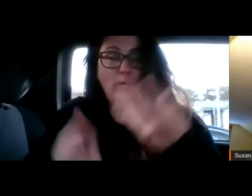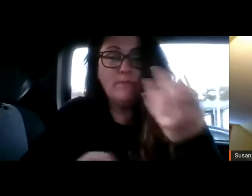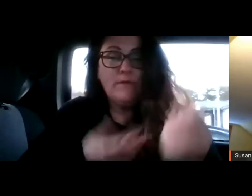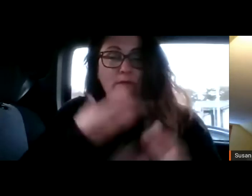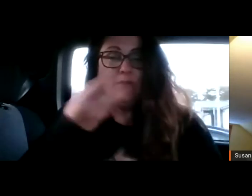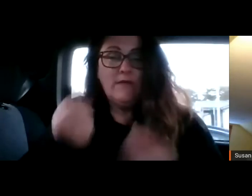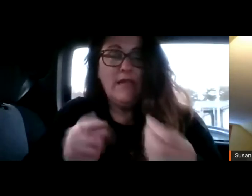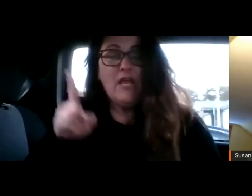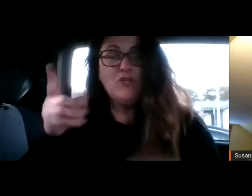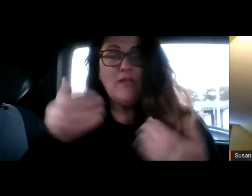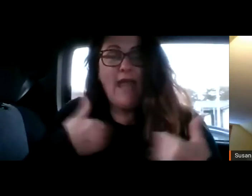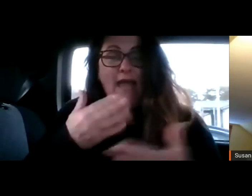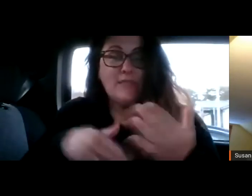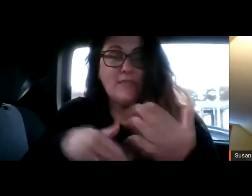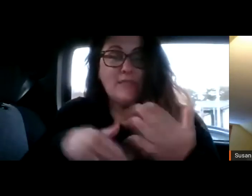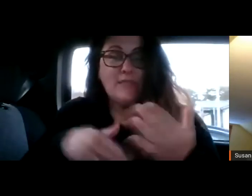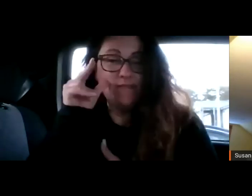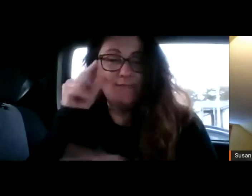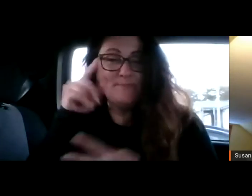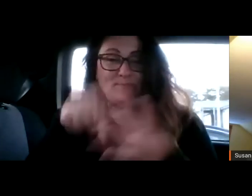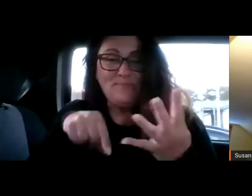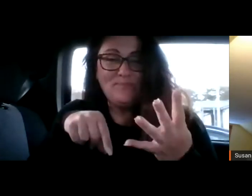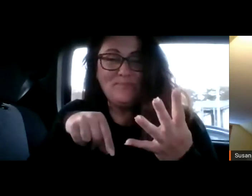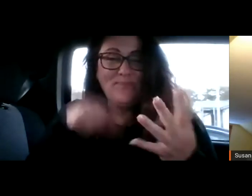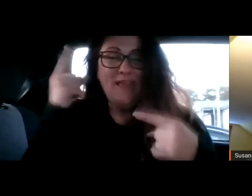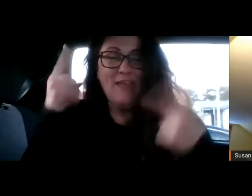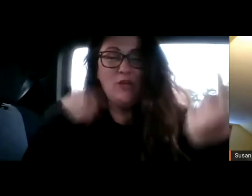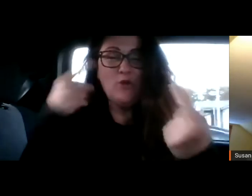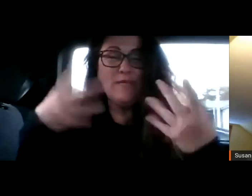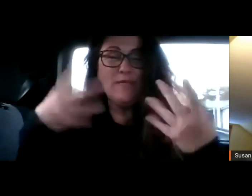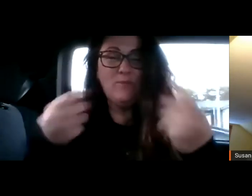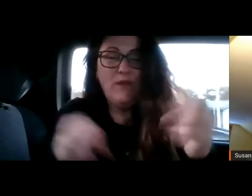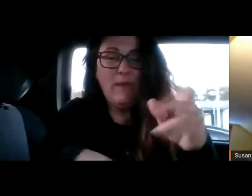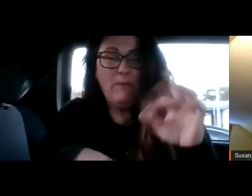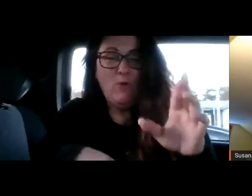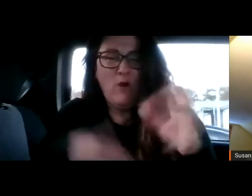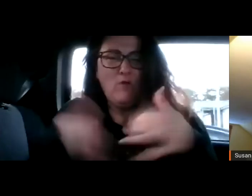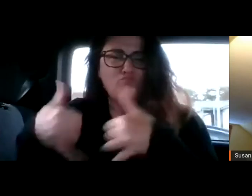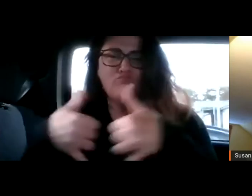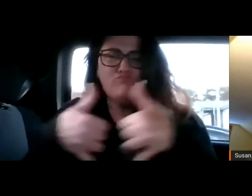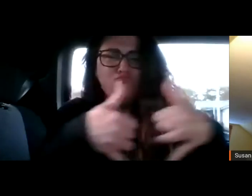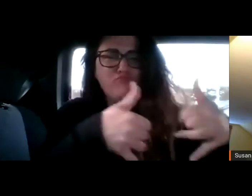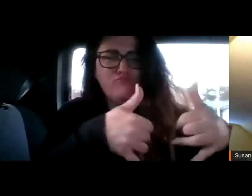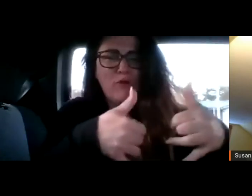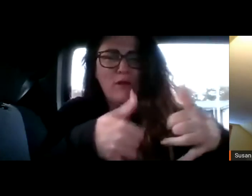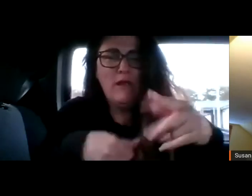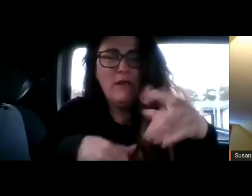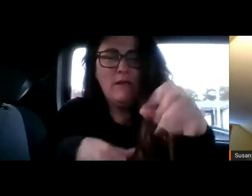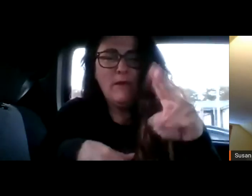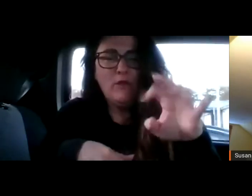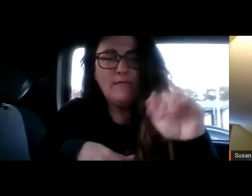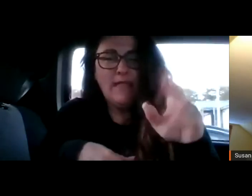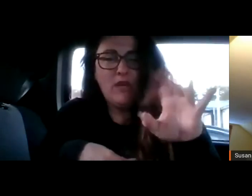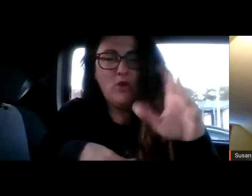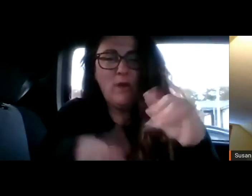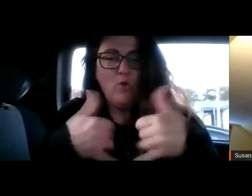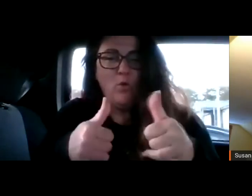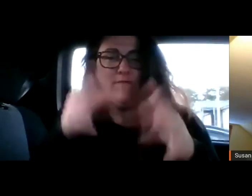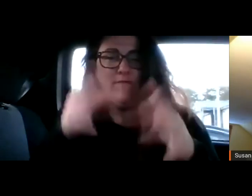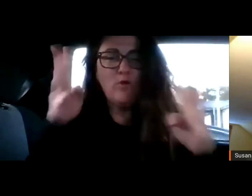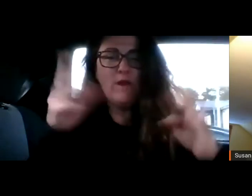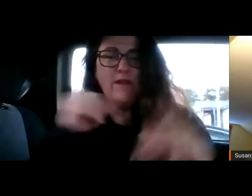Horses. Harjo's memoir, Crazy Brave, won several awards, including the Penn USA Literary Award for Creative